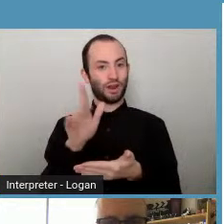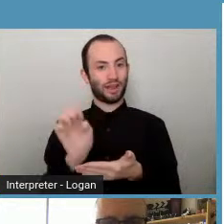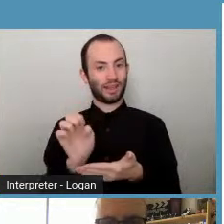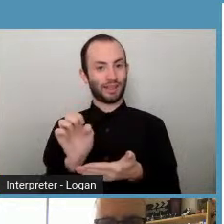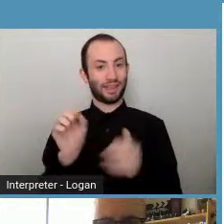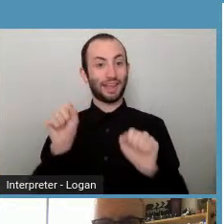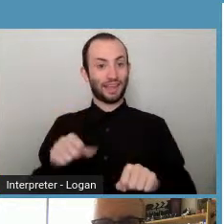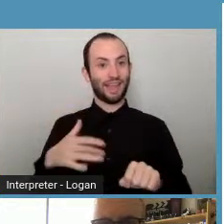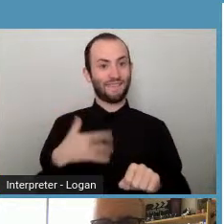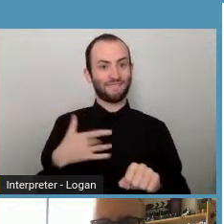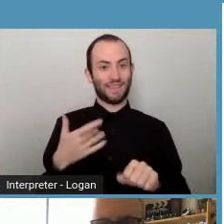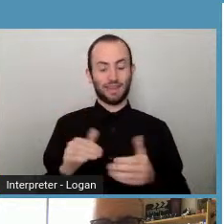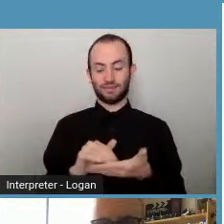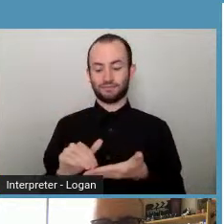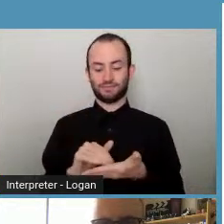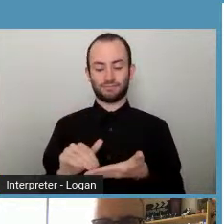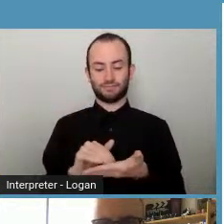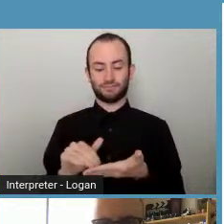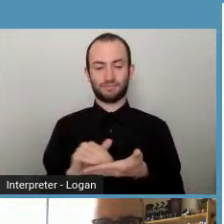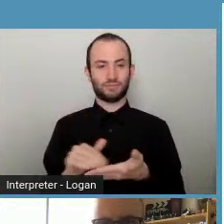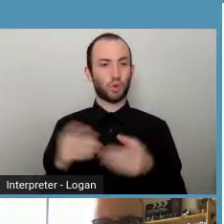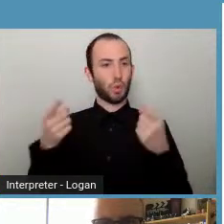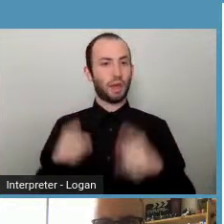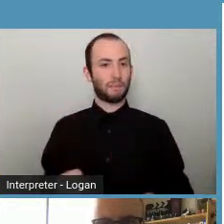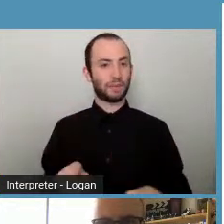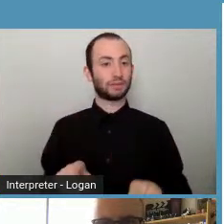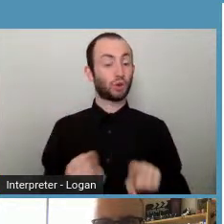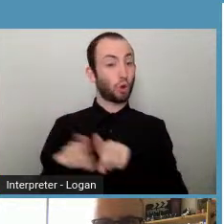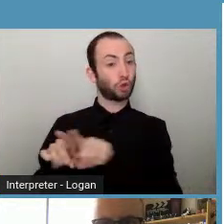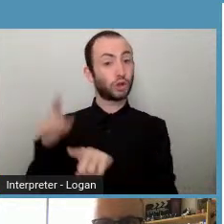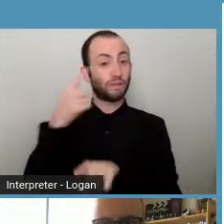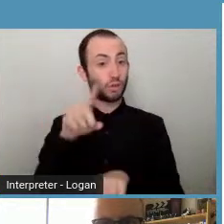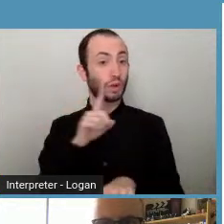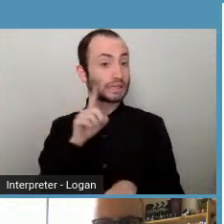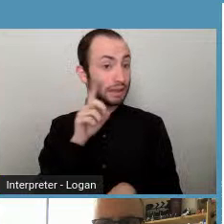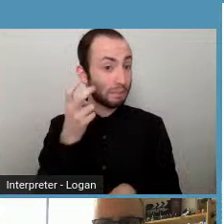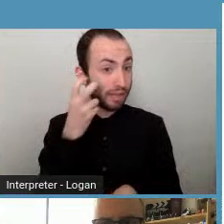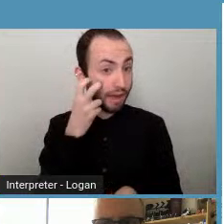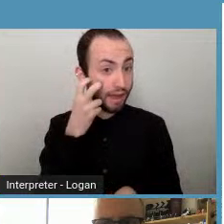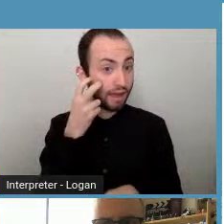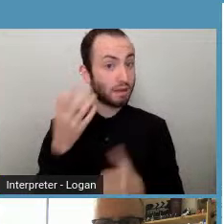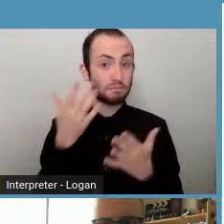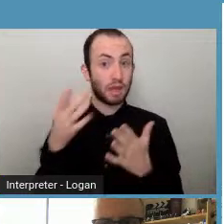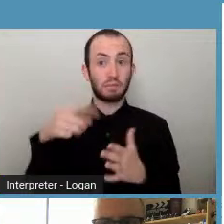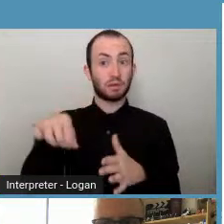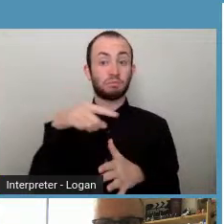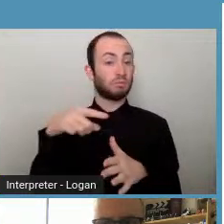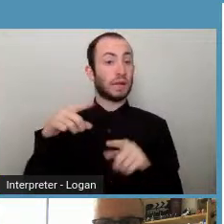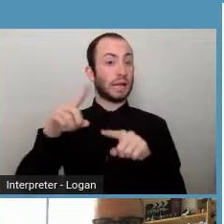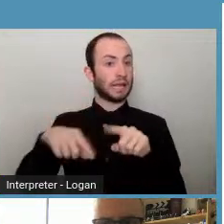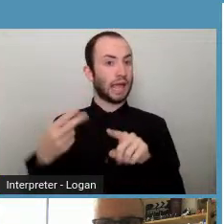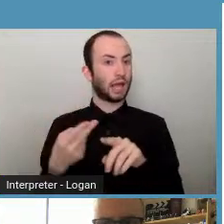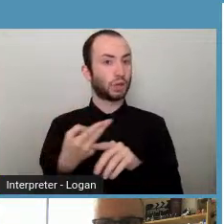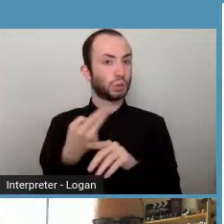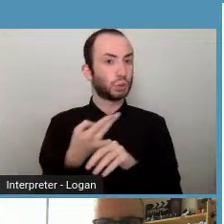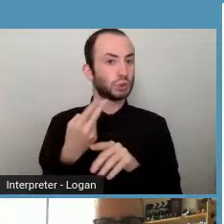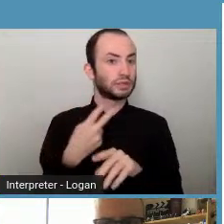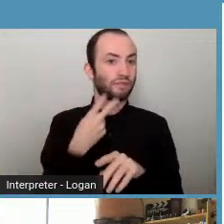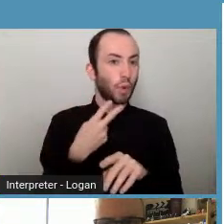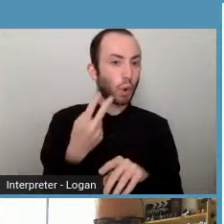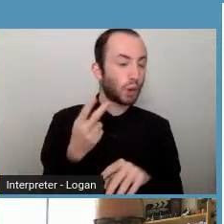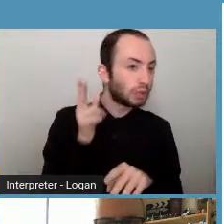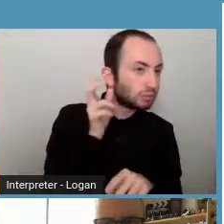That's especially important to keep in mind for deaf-blind audiences who may not be able to use speech to access technology, but can